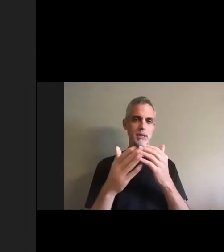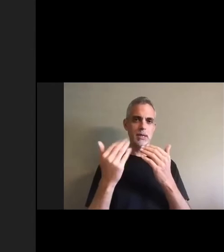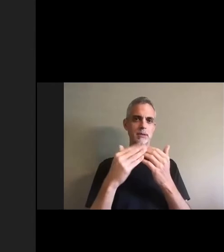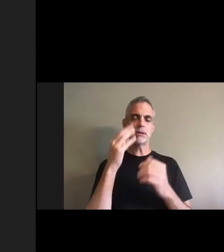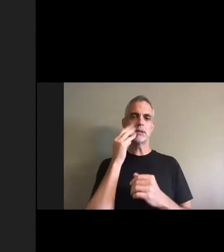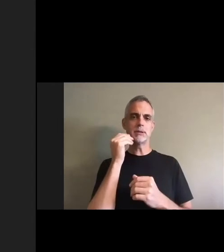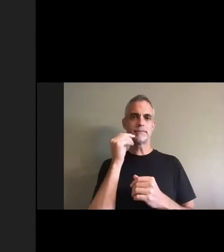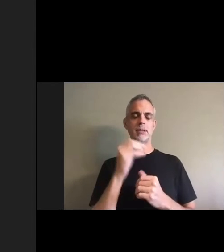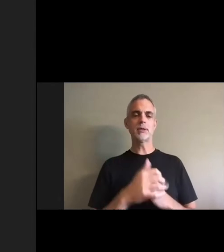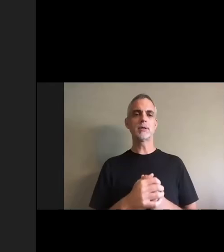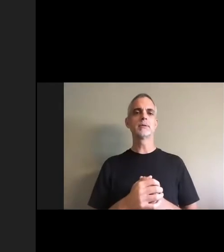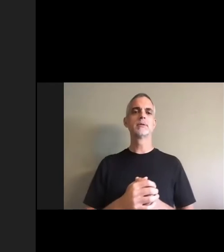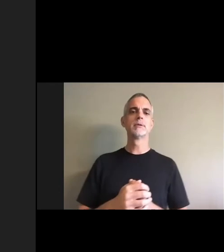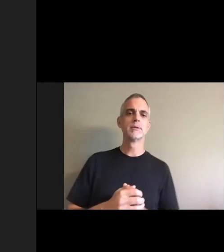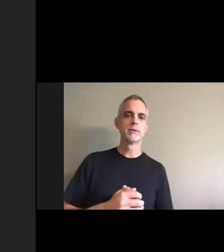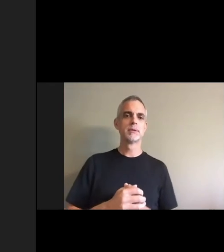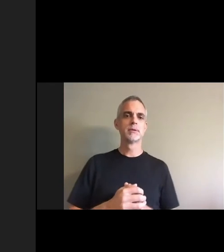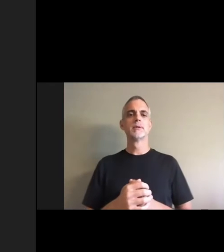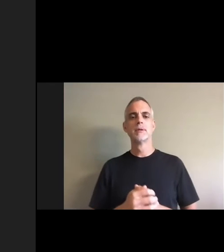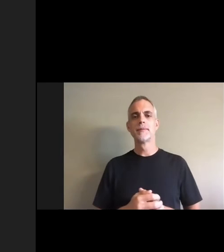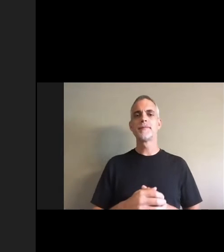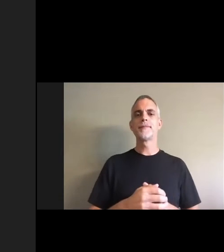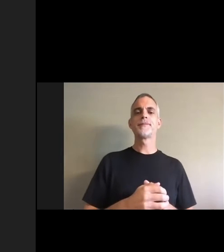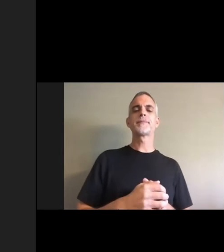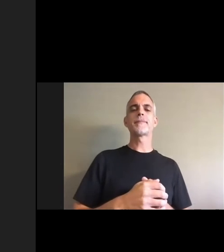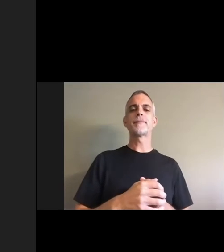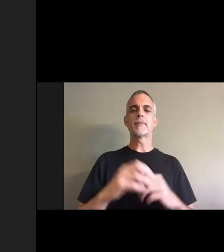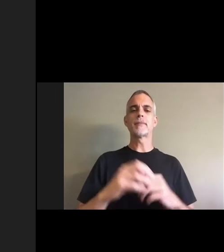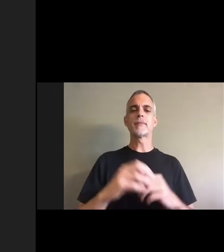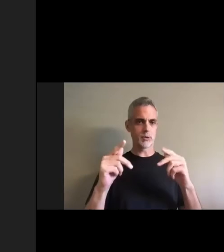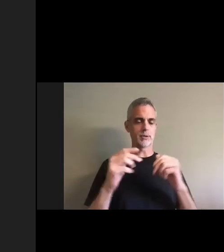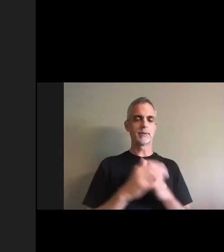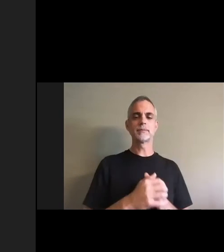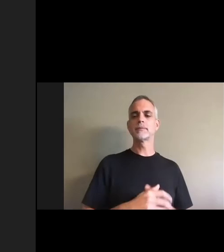time to make sure that everything is going to be a good experience.